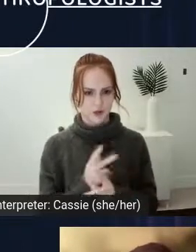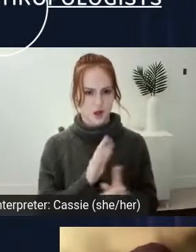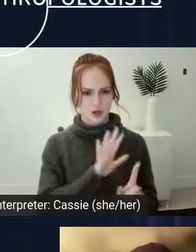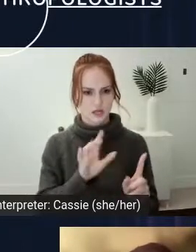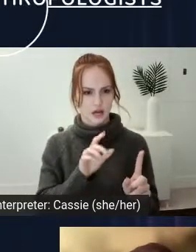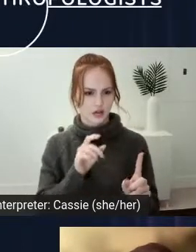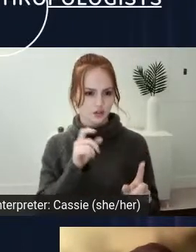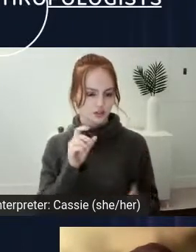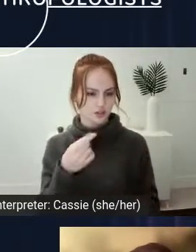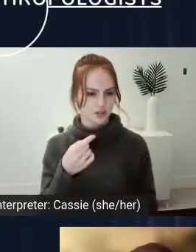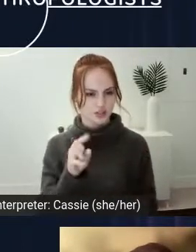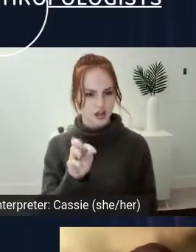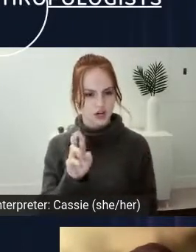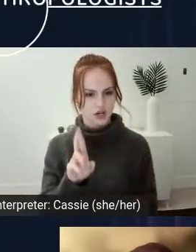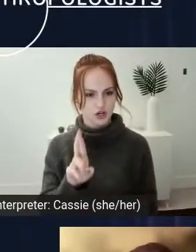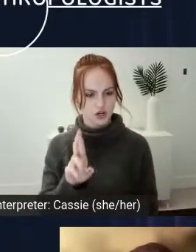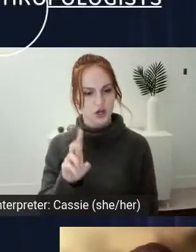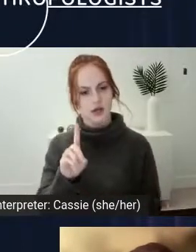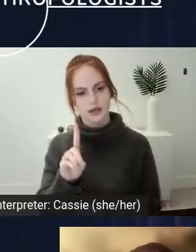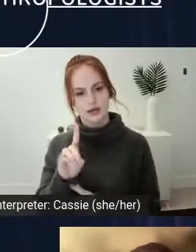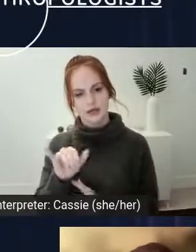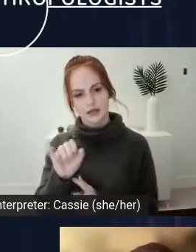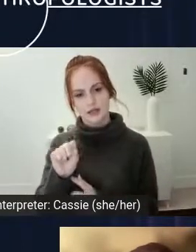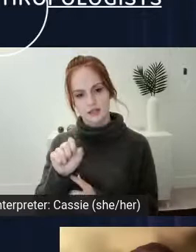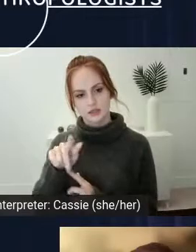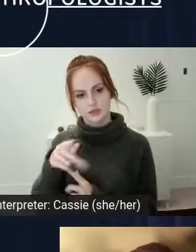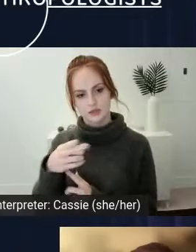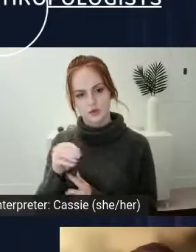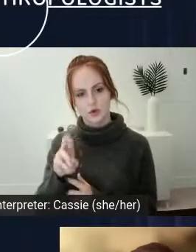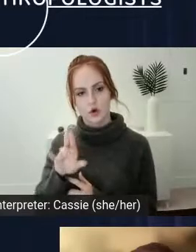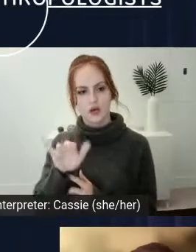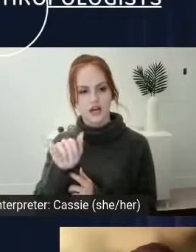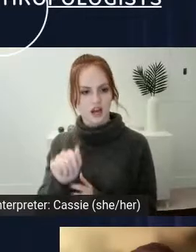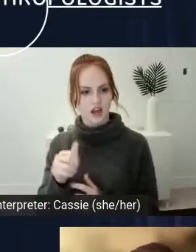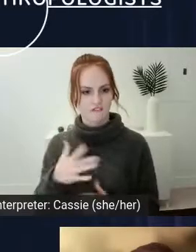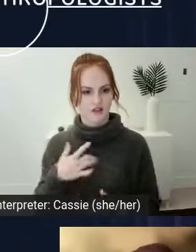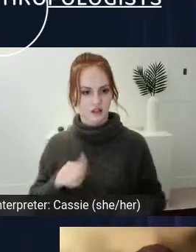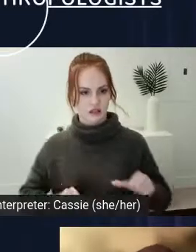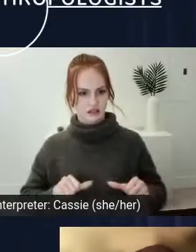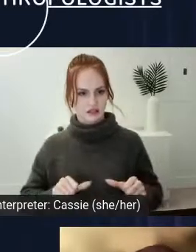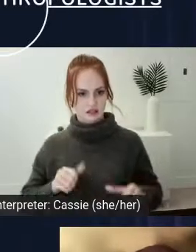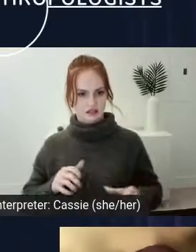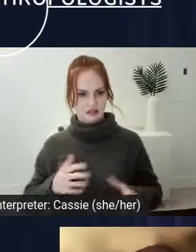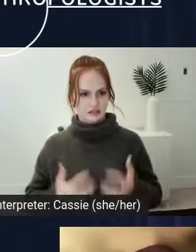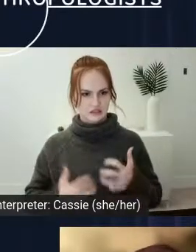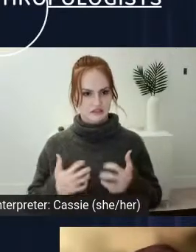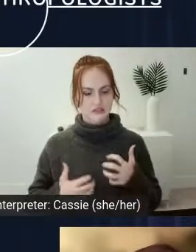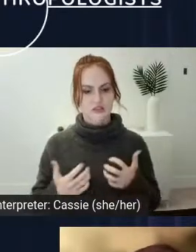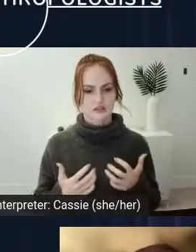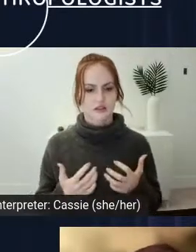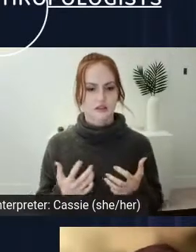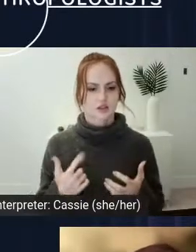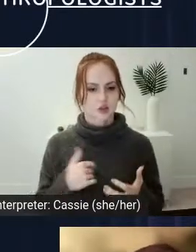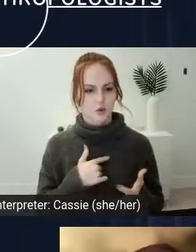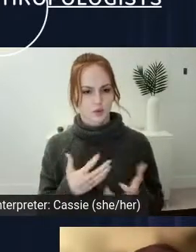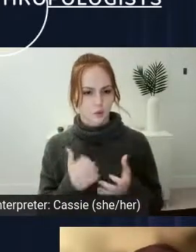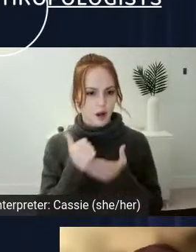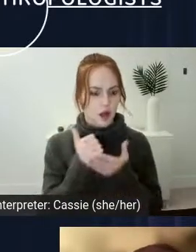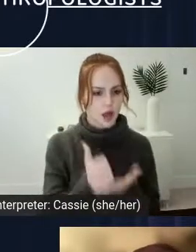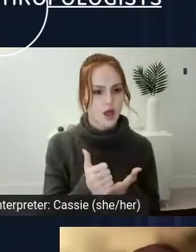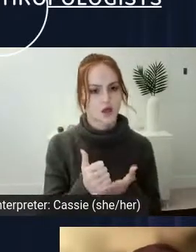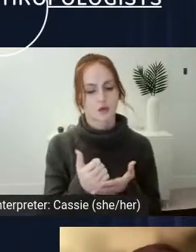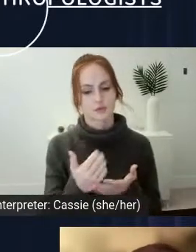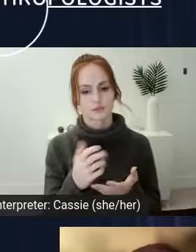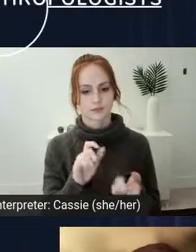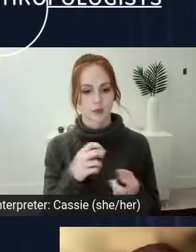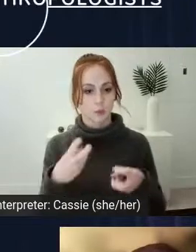needs change over time, depending on how much trauma someone has experienced, what they've experienced from their family or just their own internal exploration.